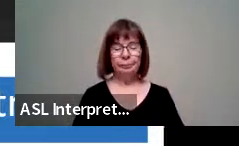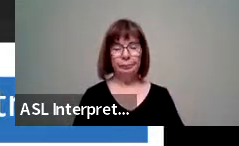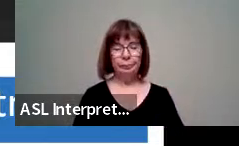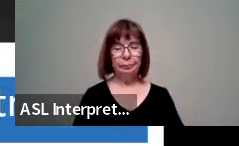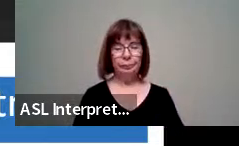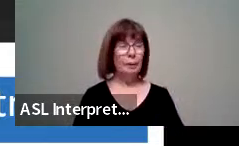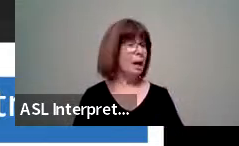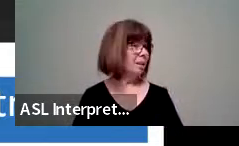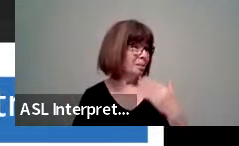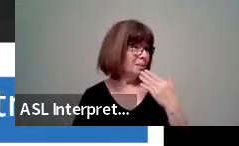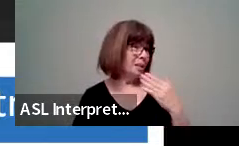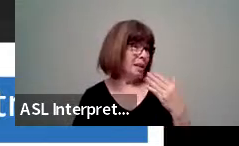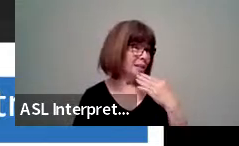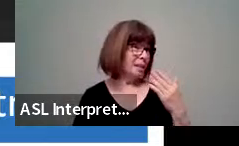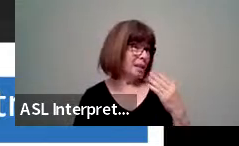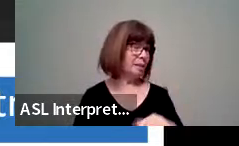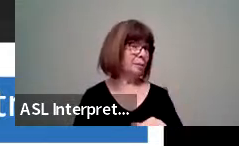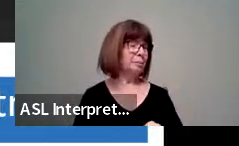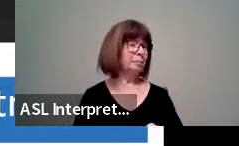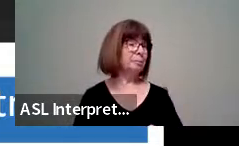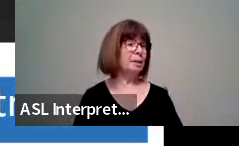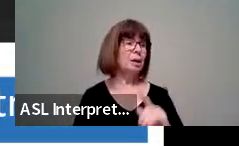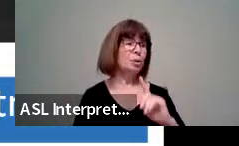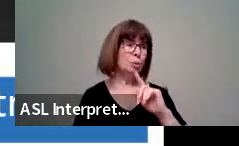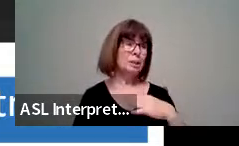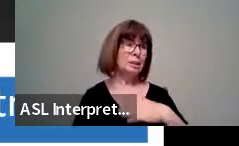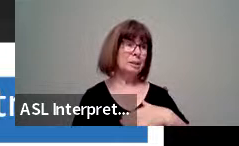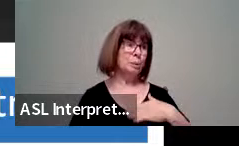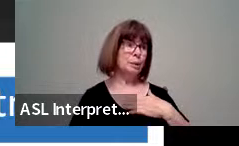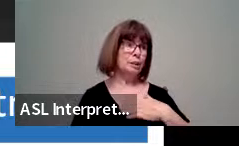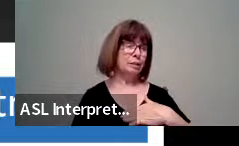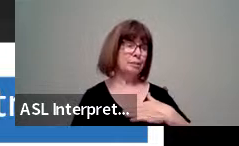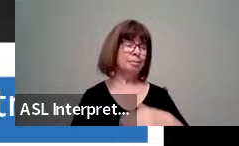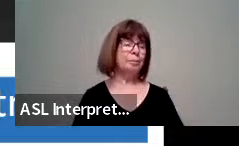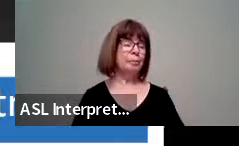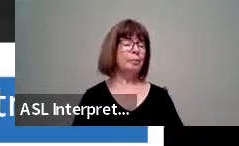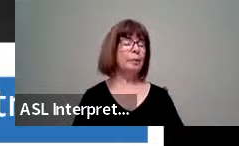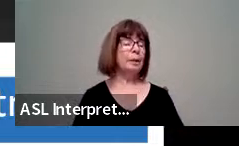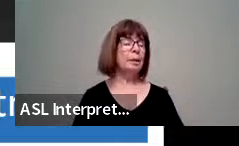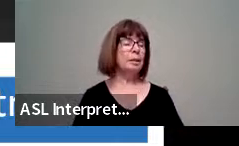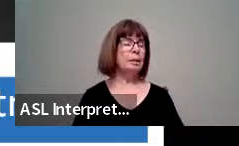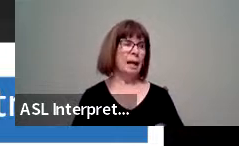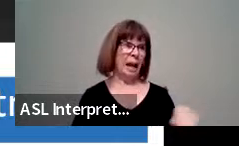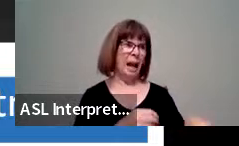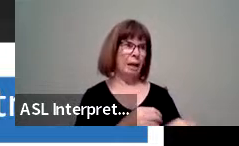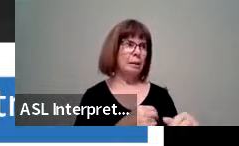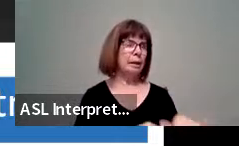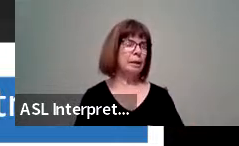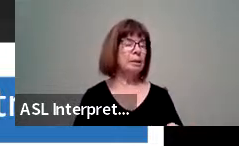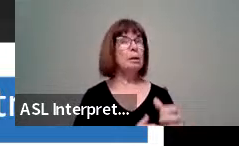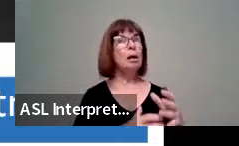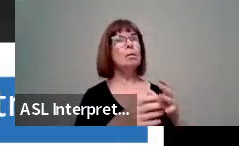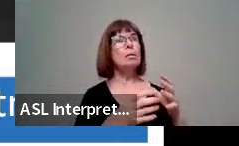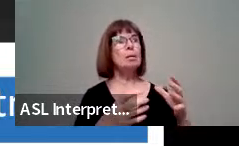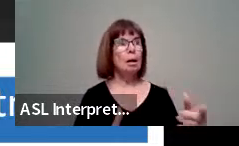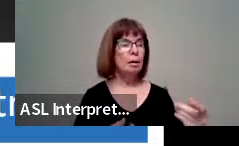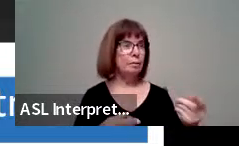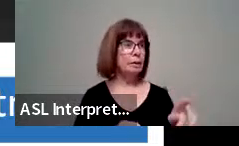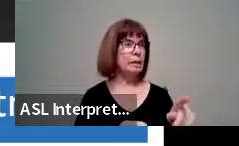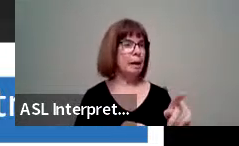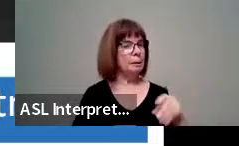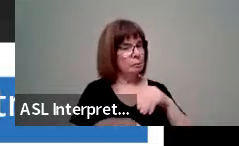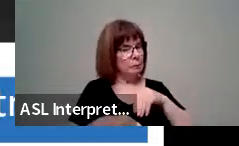Great. Thank you, Dr. Ayala. I appreciate adding that in, because we are doing, there's a lot of things happening